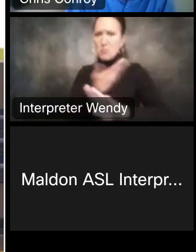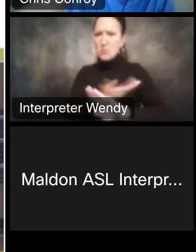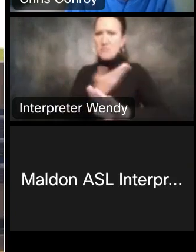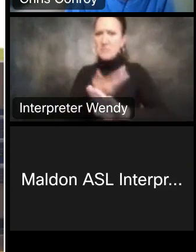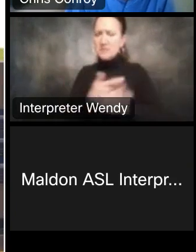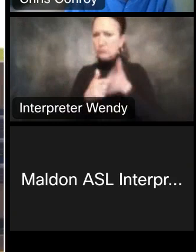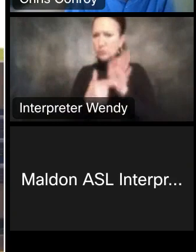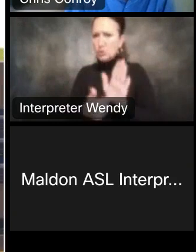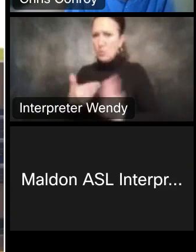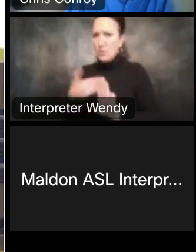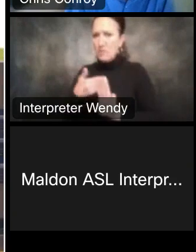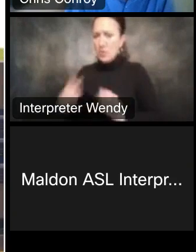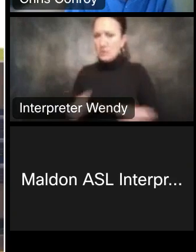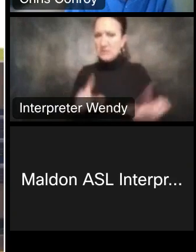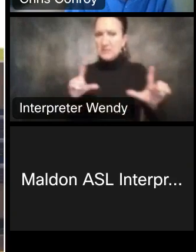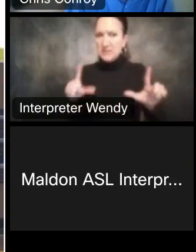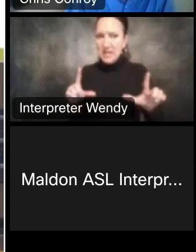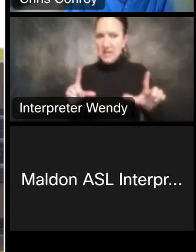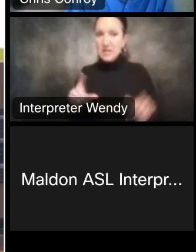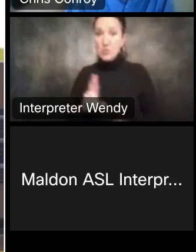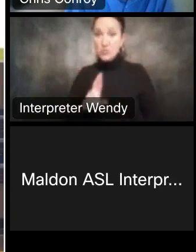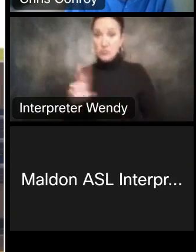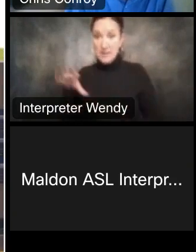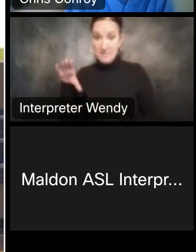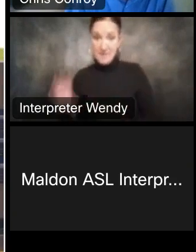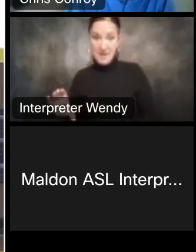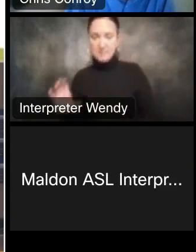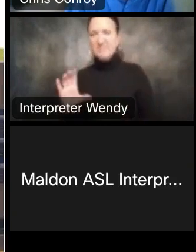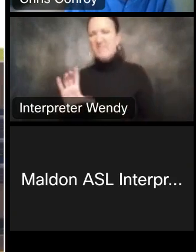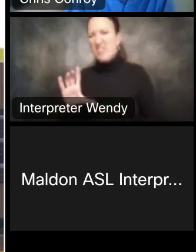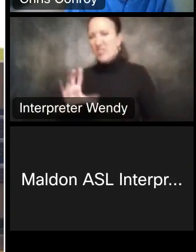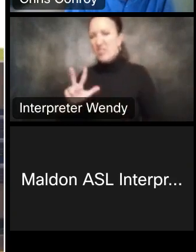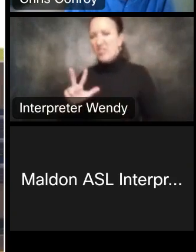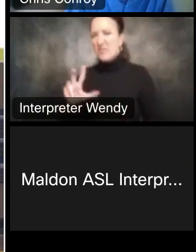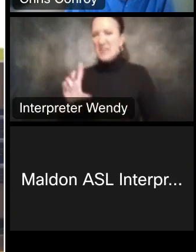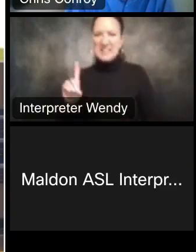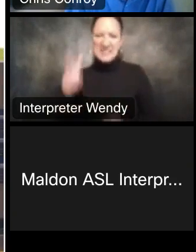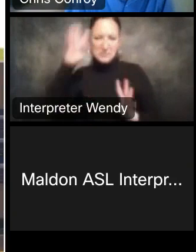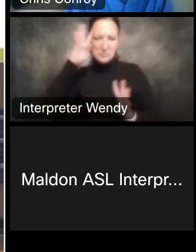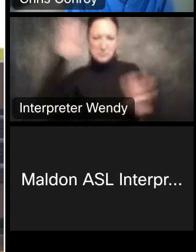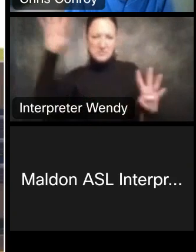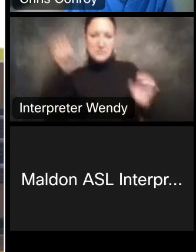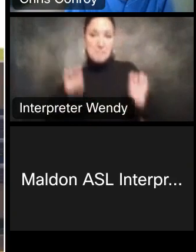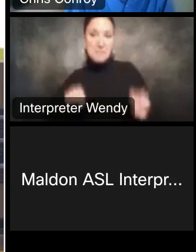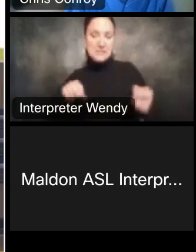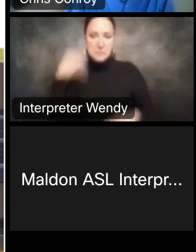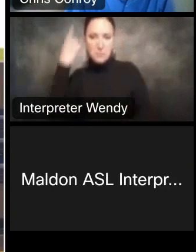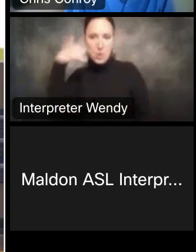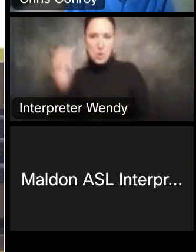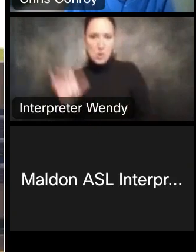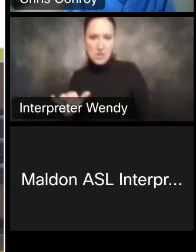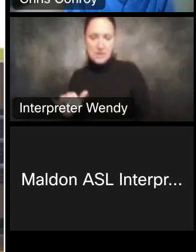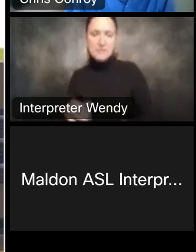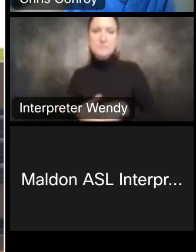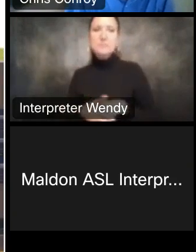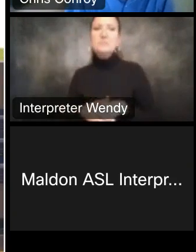slide. And in the bottom right is a 3D rendering of what those improvements might look like. This